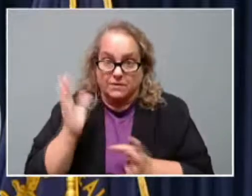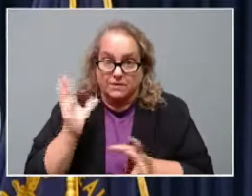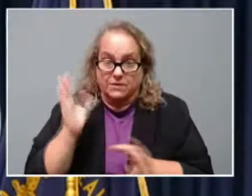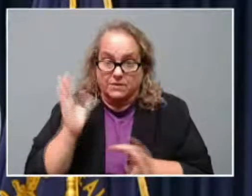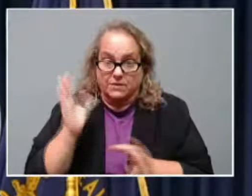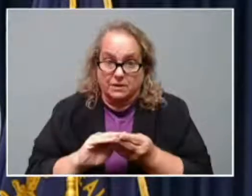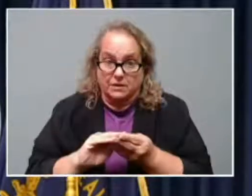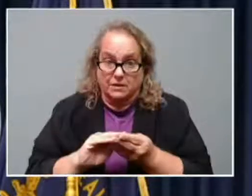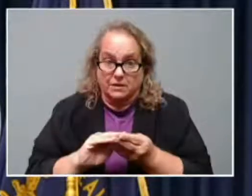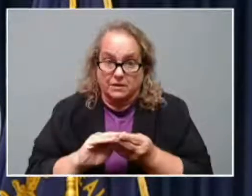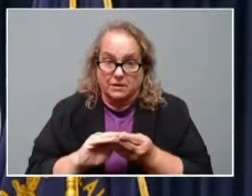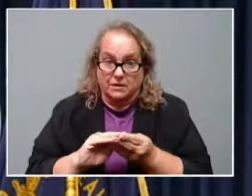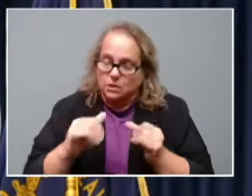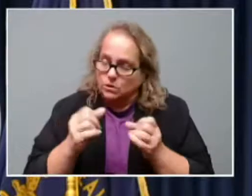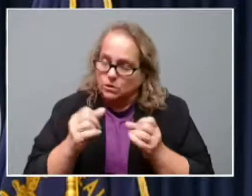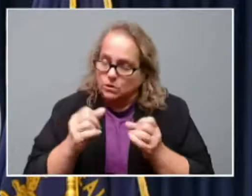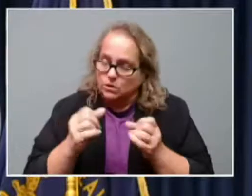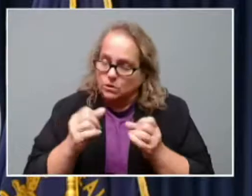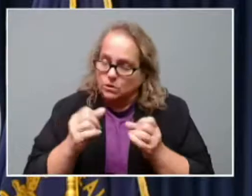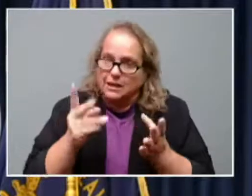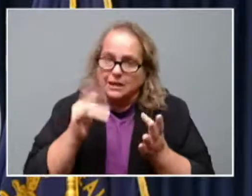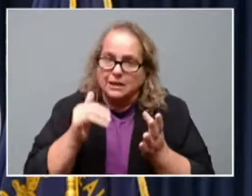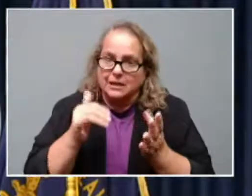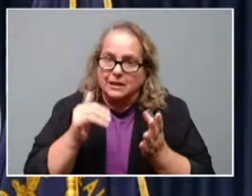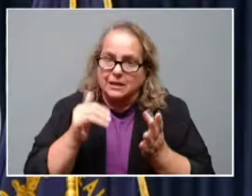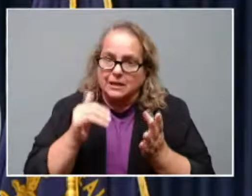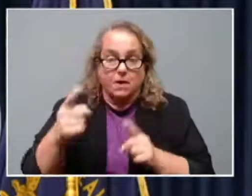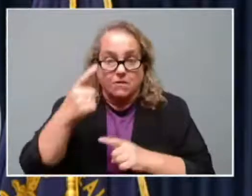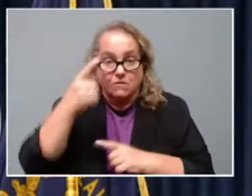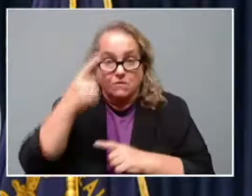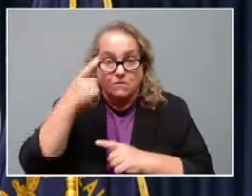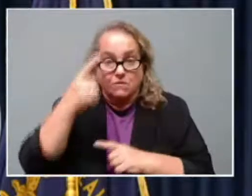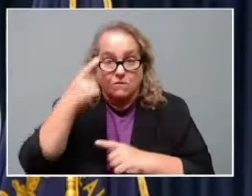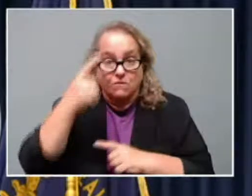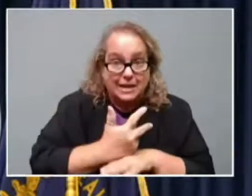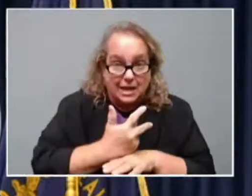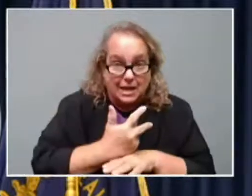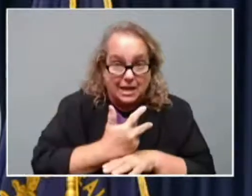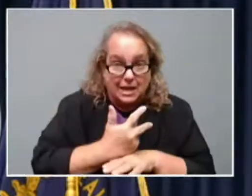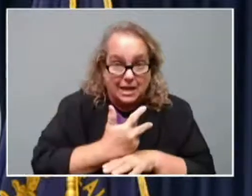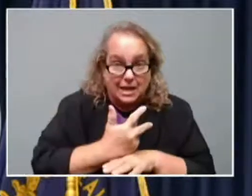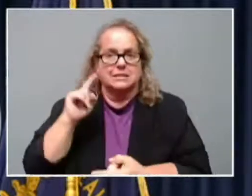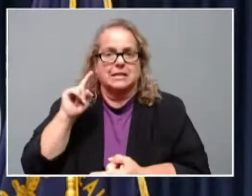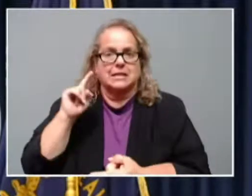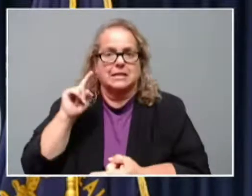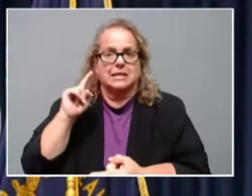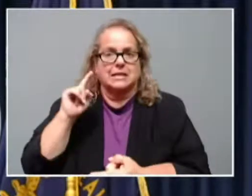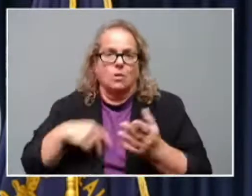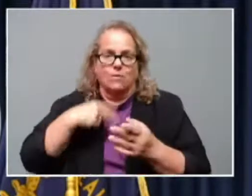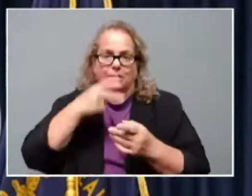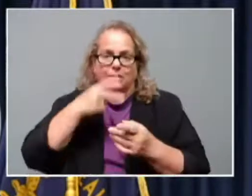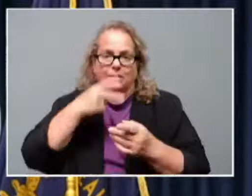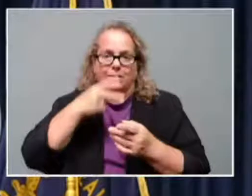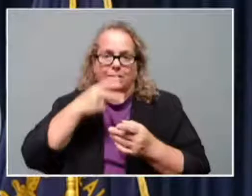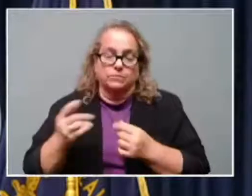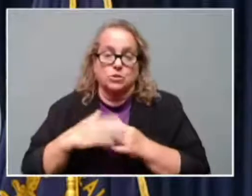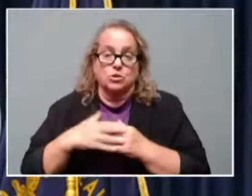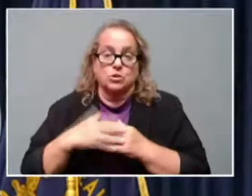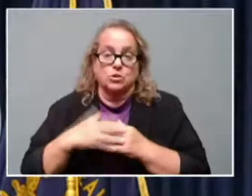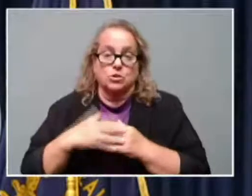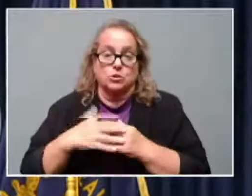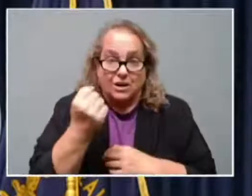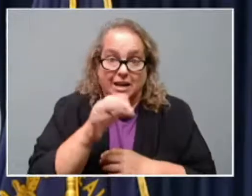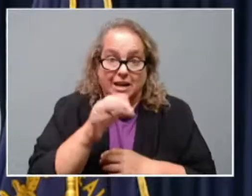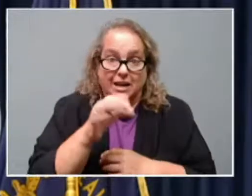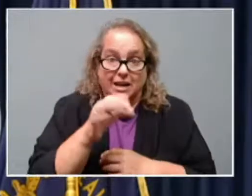many Kentuckians, but for a 3-day period, lower than what we have been seeing. So on Saturday, we had